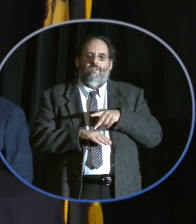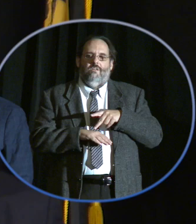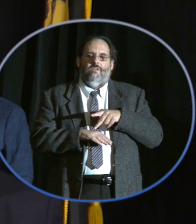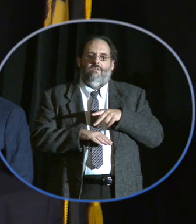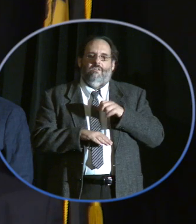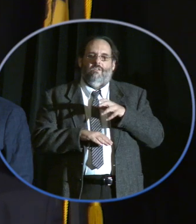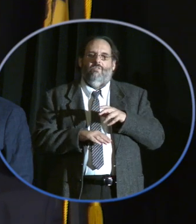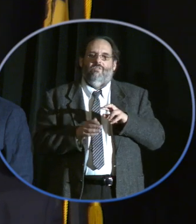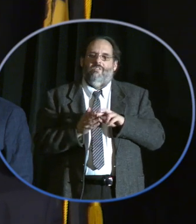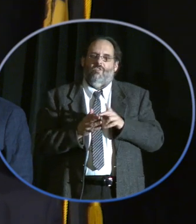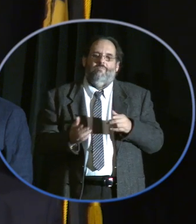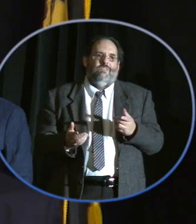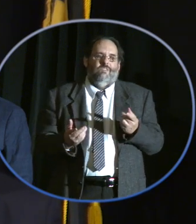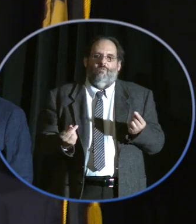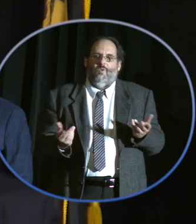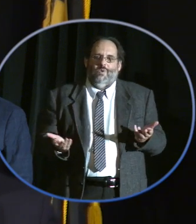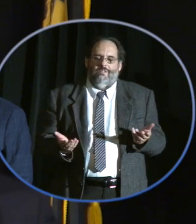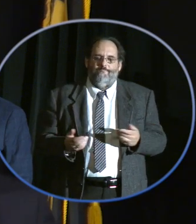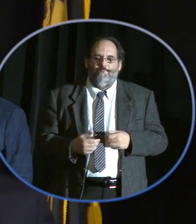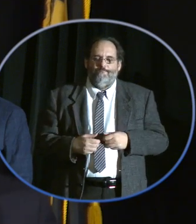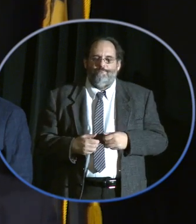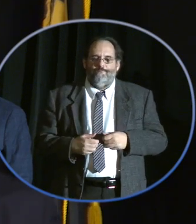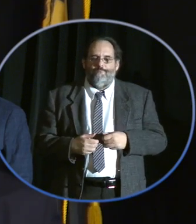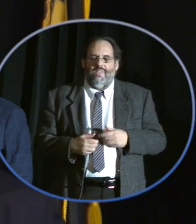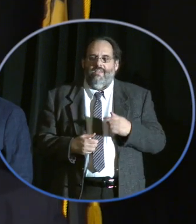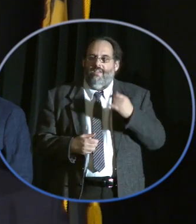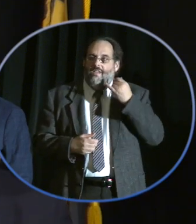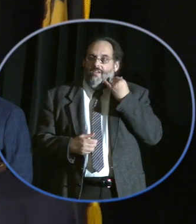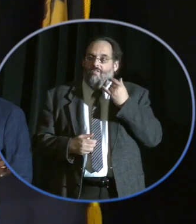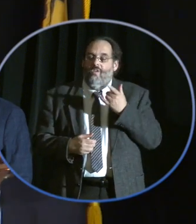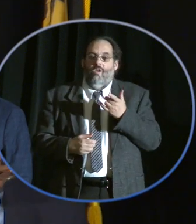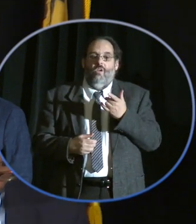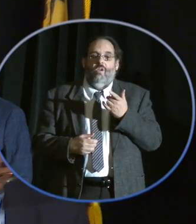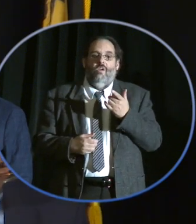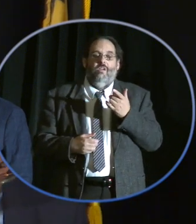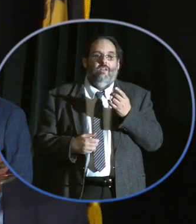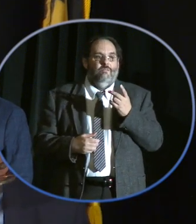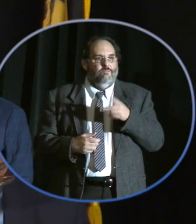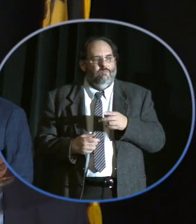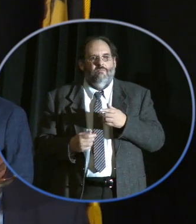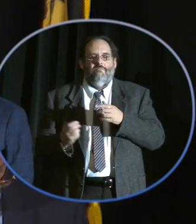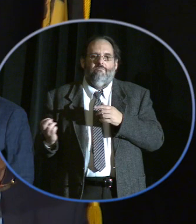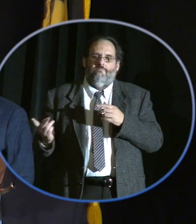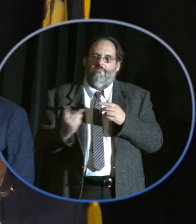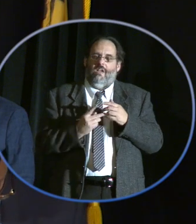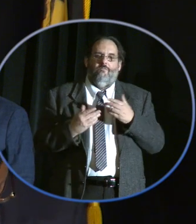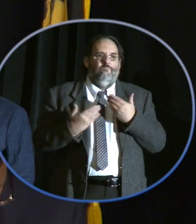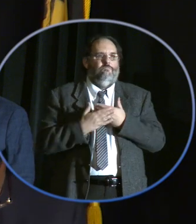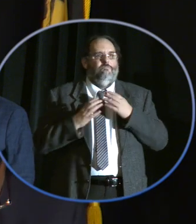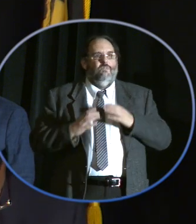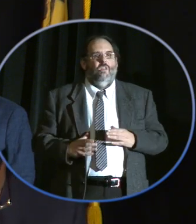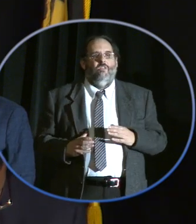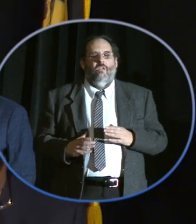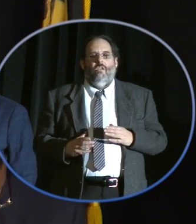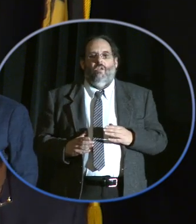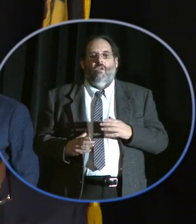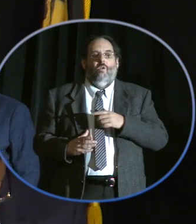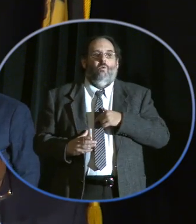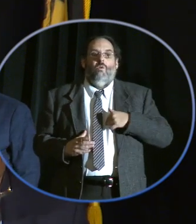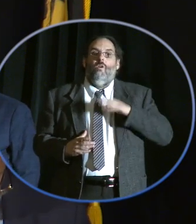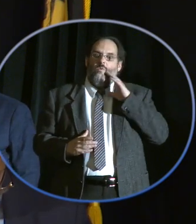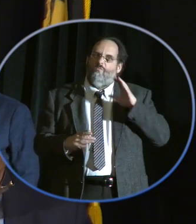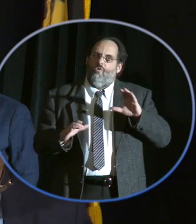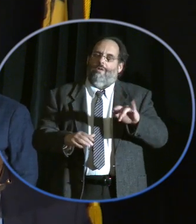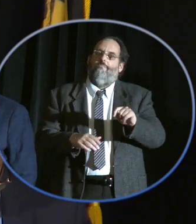So it's a purpose in what we gotta do. For those who deal with the returning citizens, you're right on point. We're gonna get this